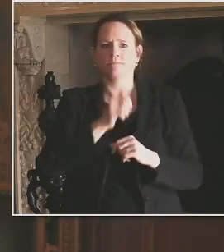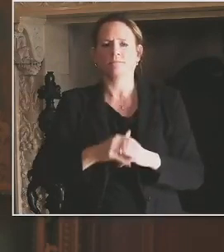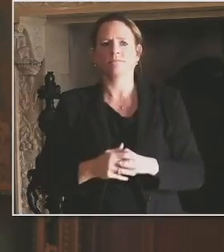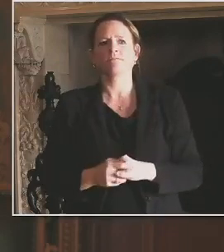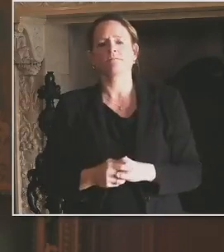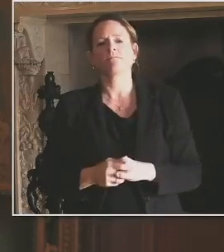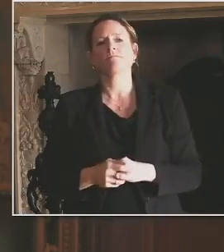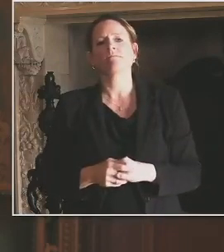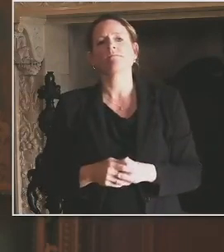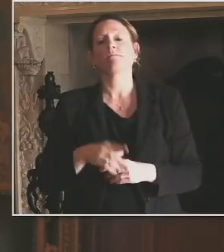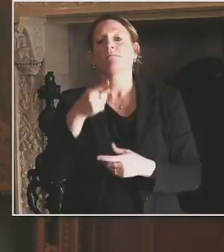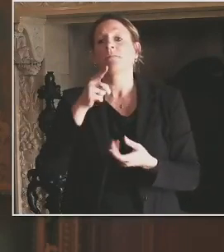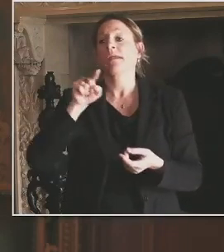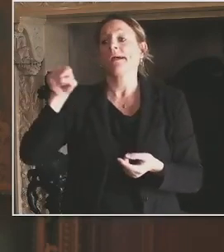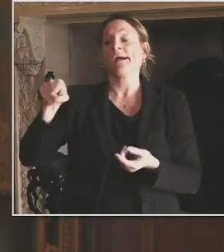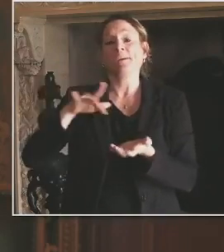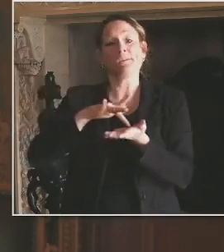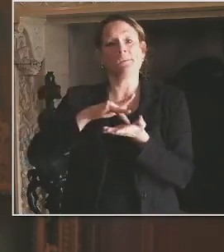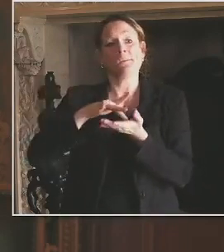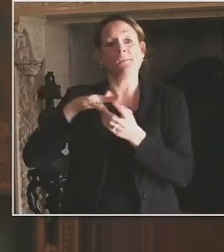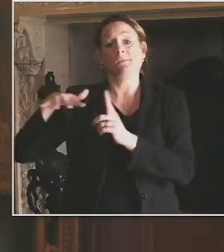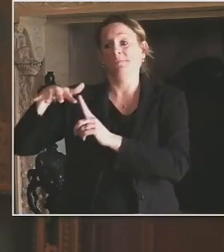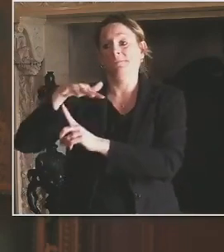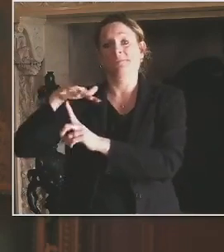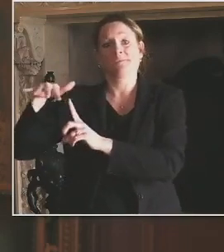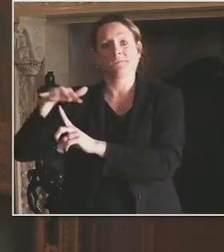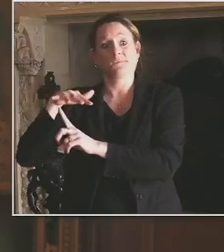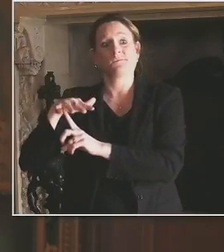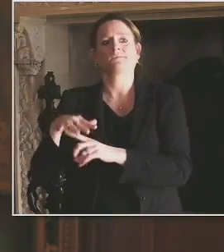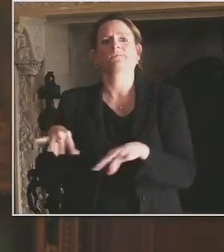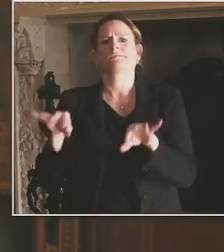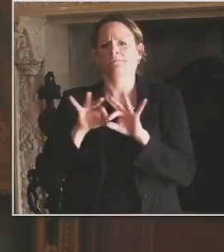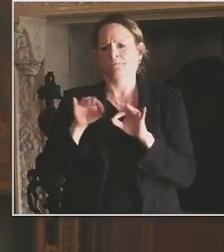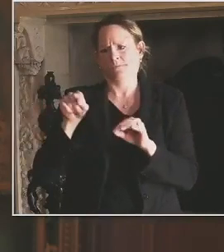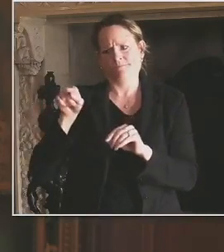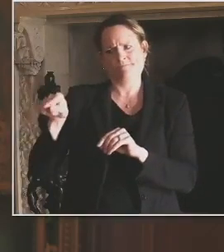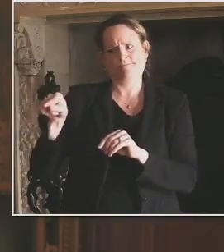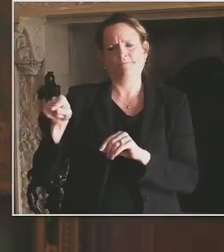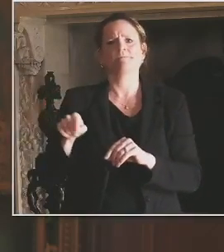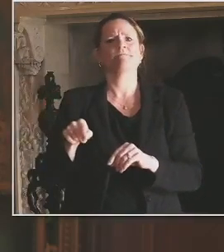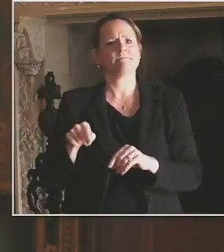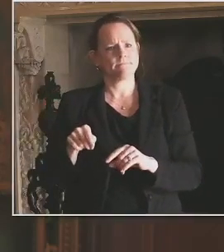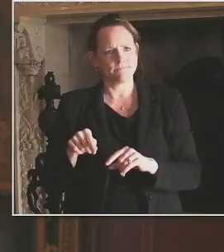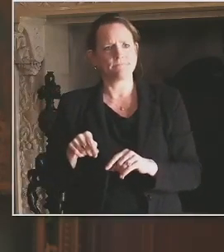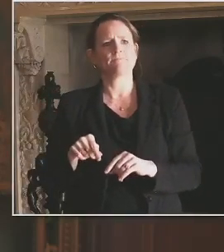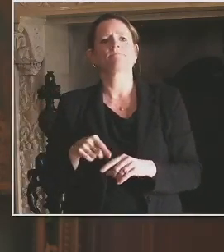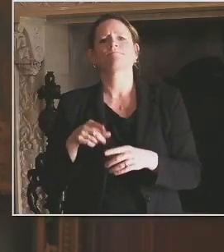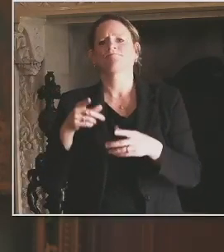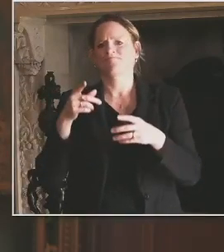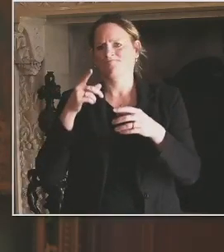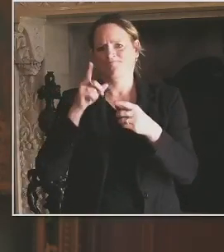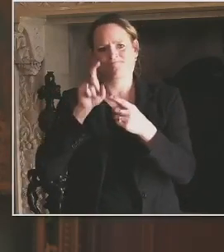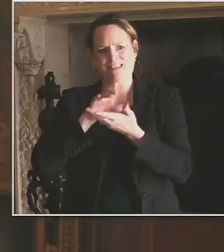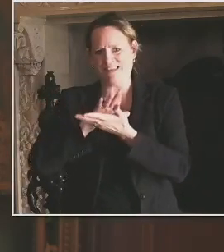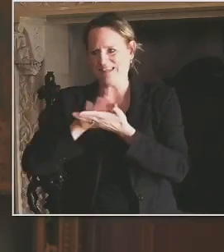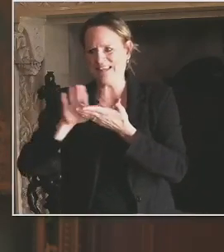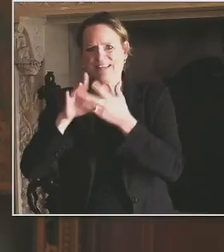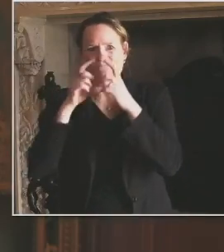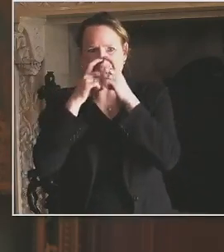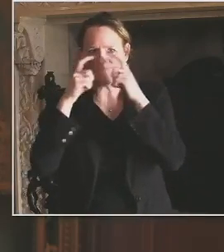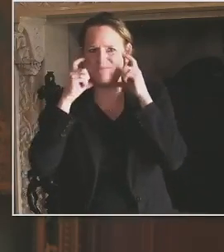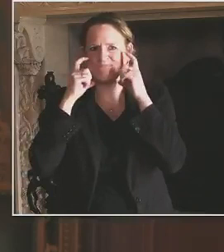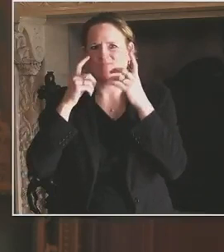on and off. So if someone is an employee at a long-term care facility or a hospital or a clinic, they should get proper training on how